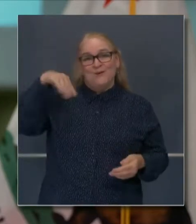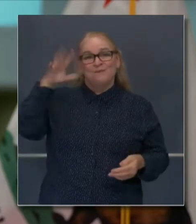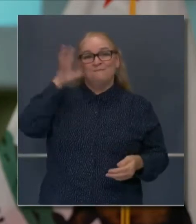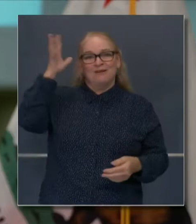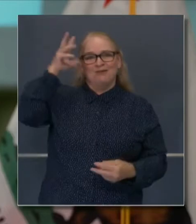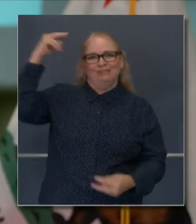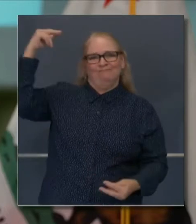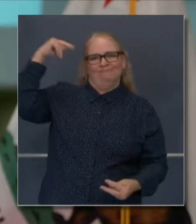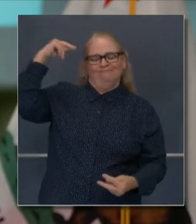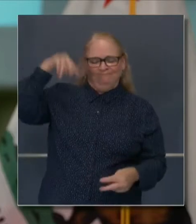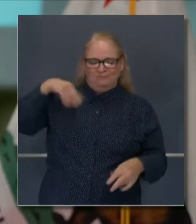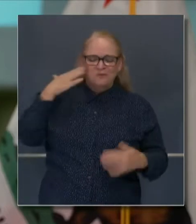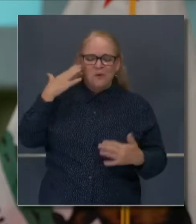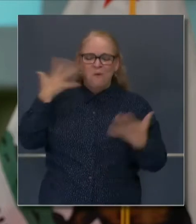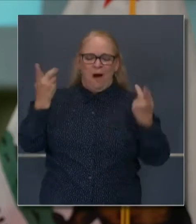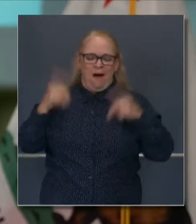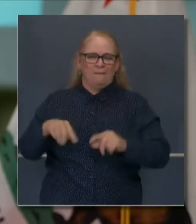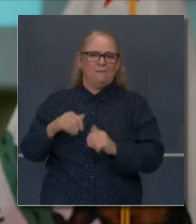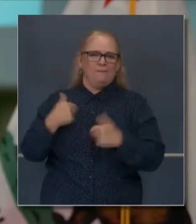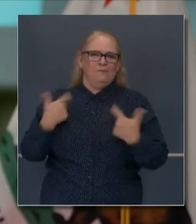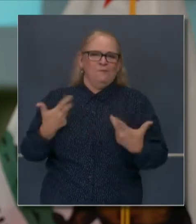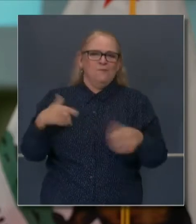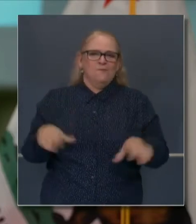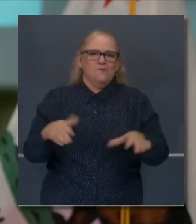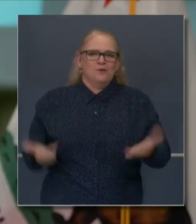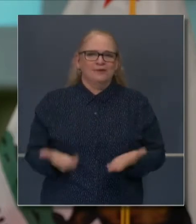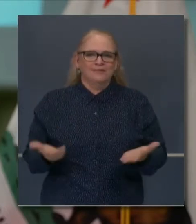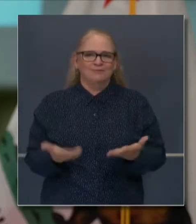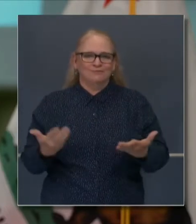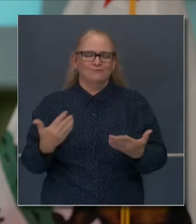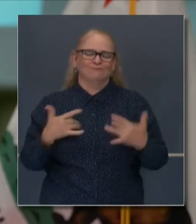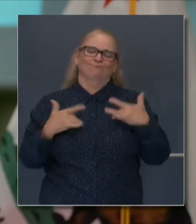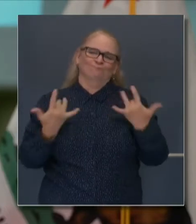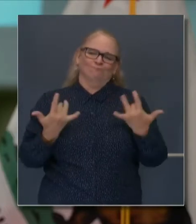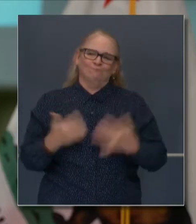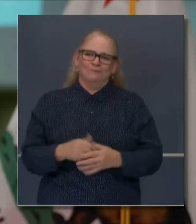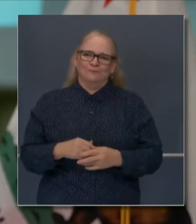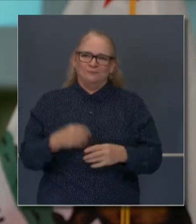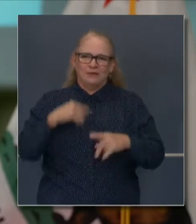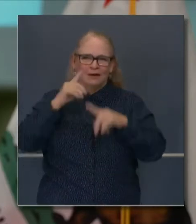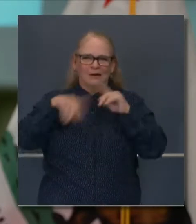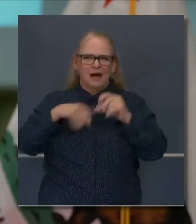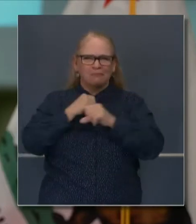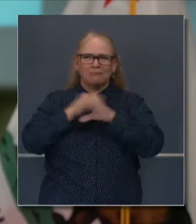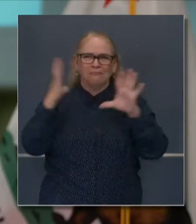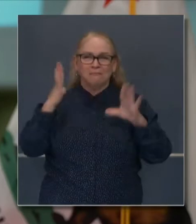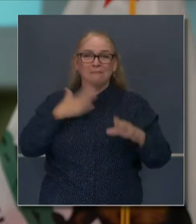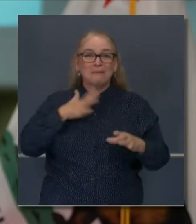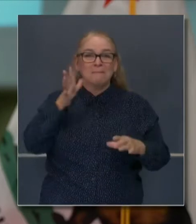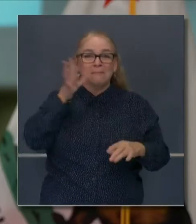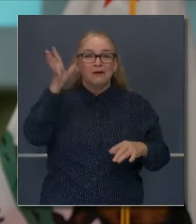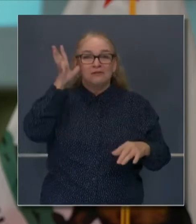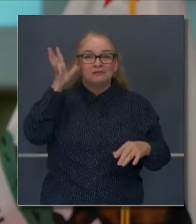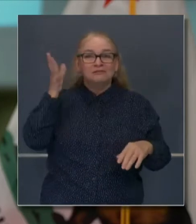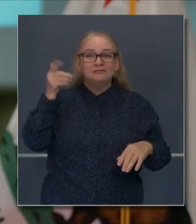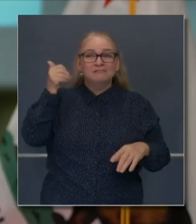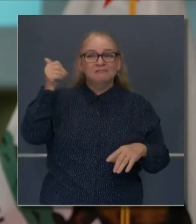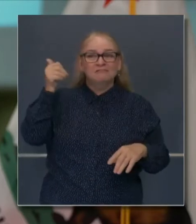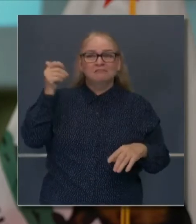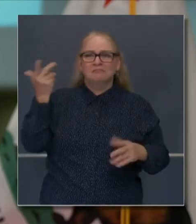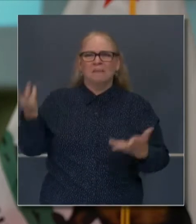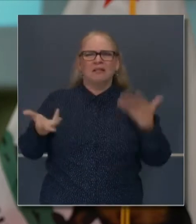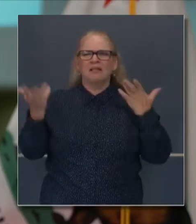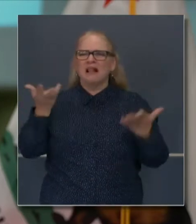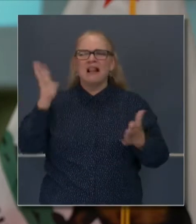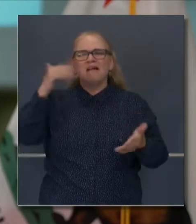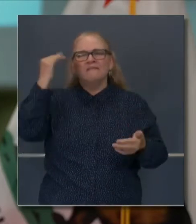moment. I can't imagine that my parents could have imagined that I would